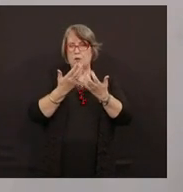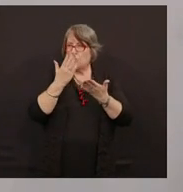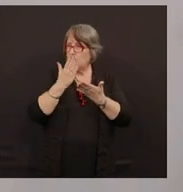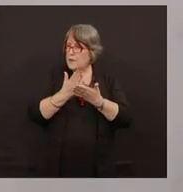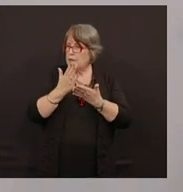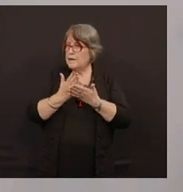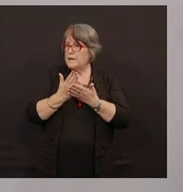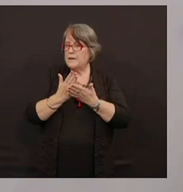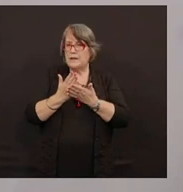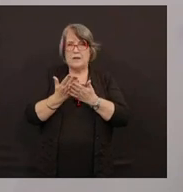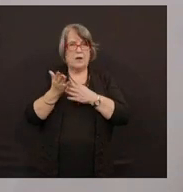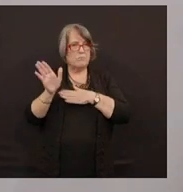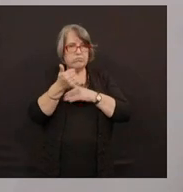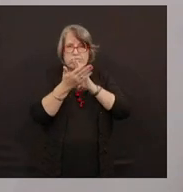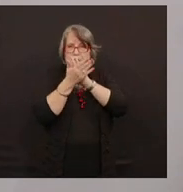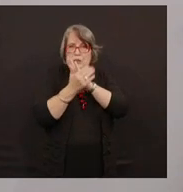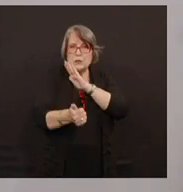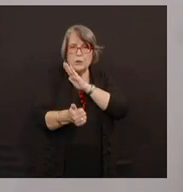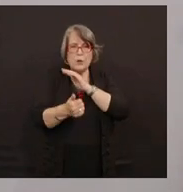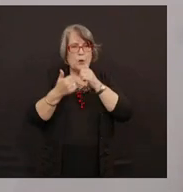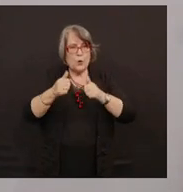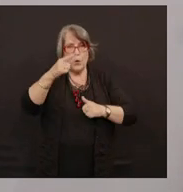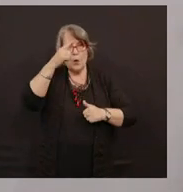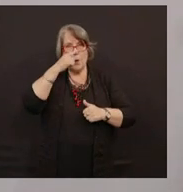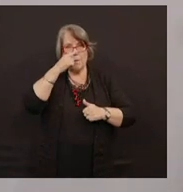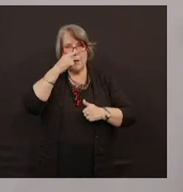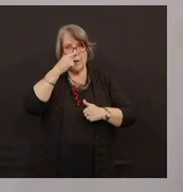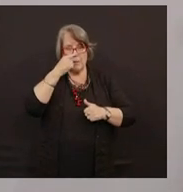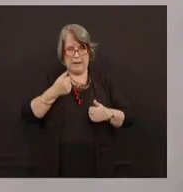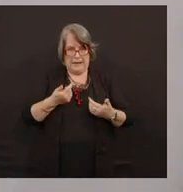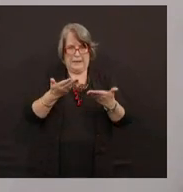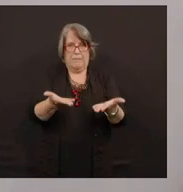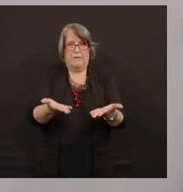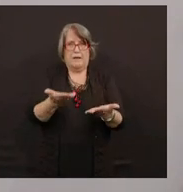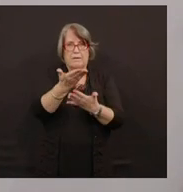incredibly skilled and insightful people are putting in front of it